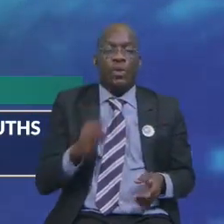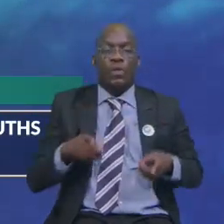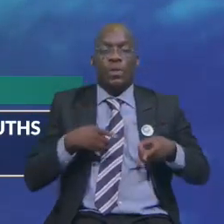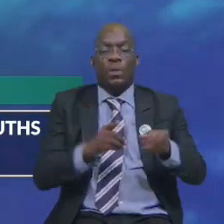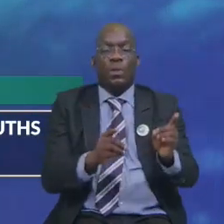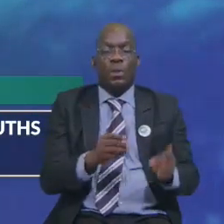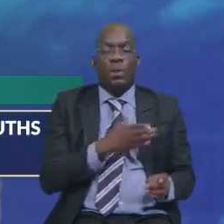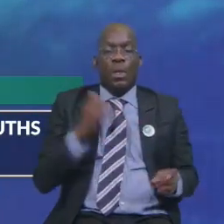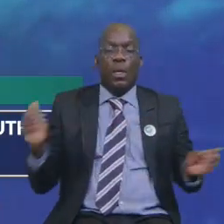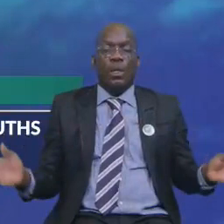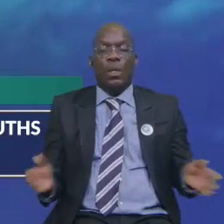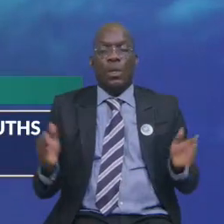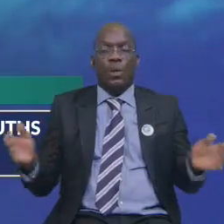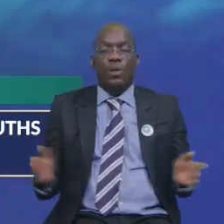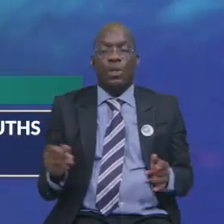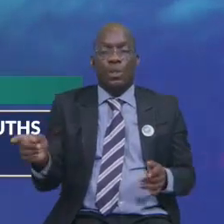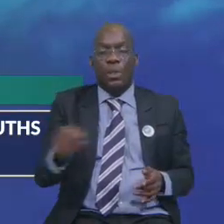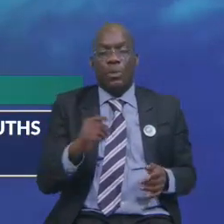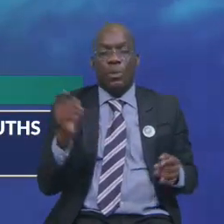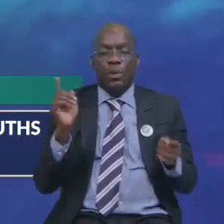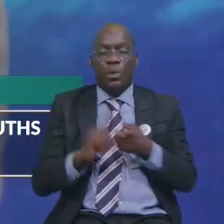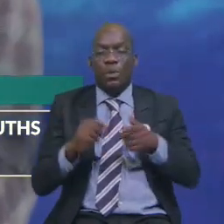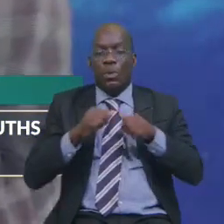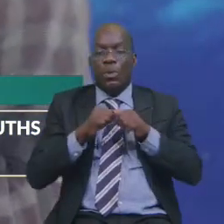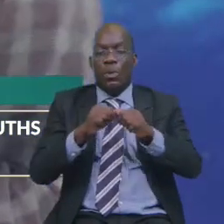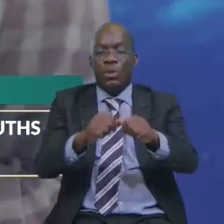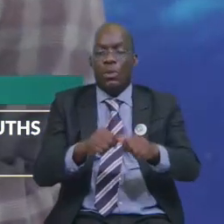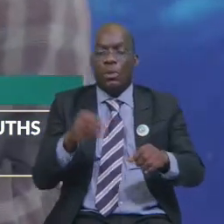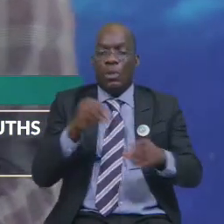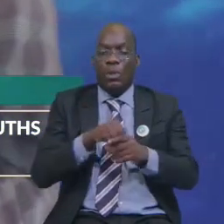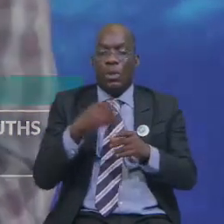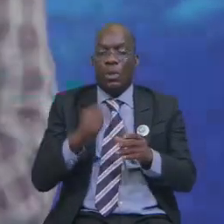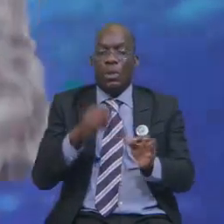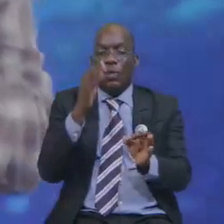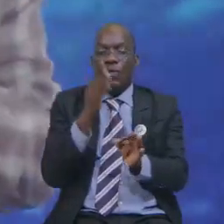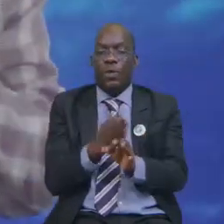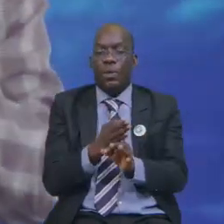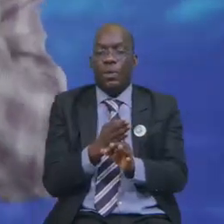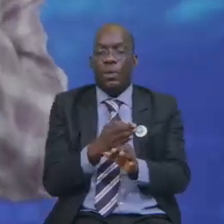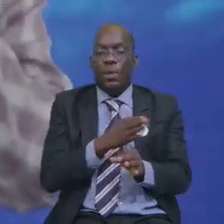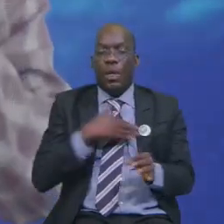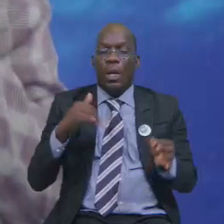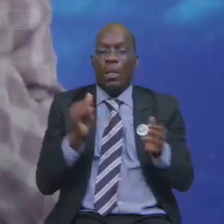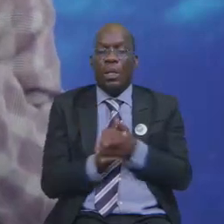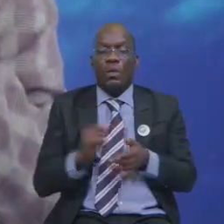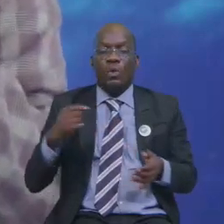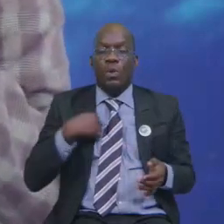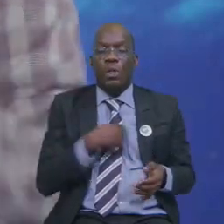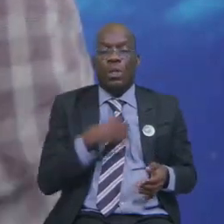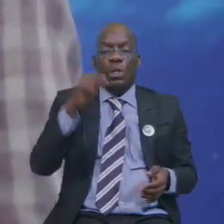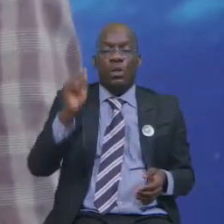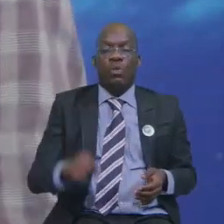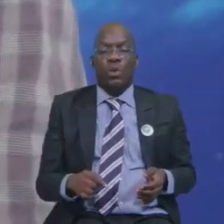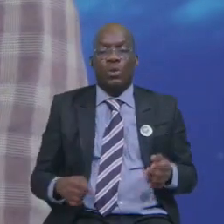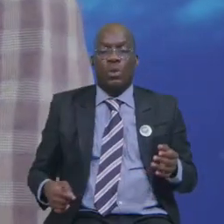and exhorting them to continue in the faith, and that we must.